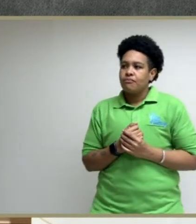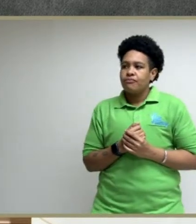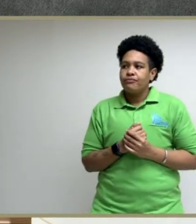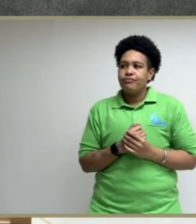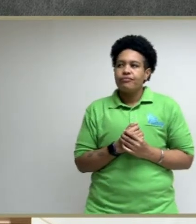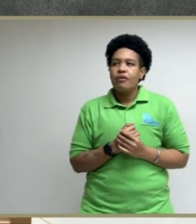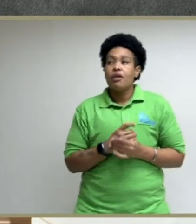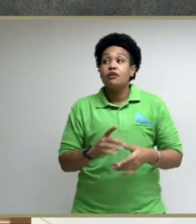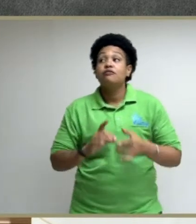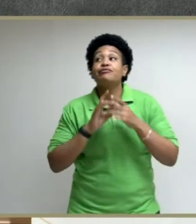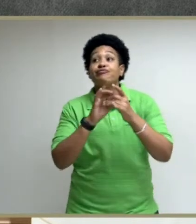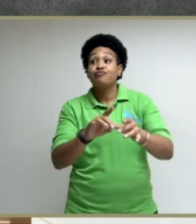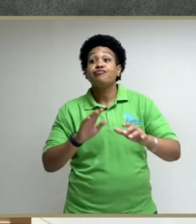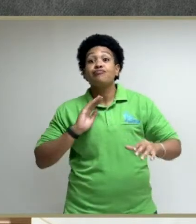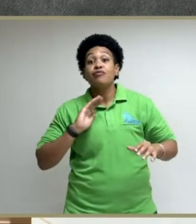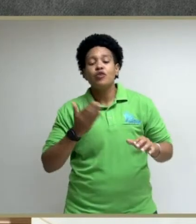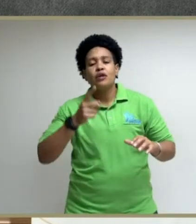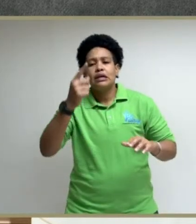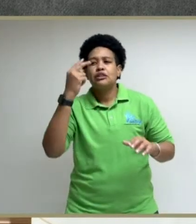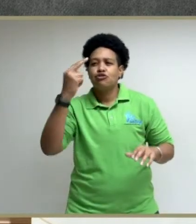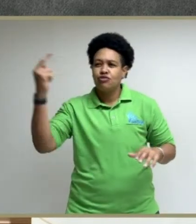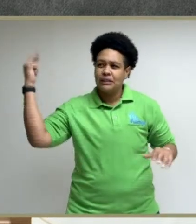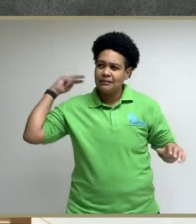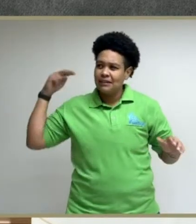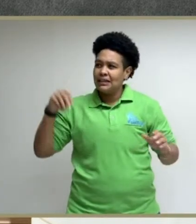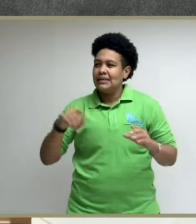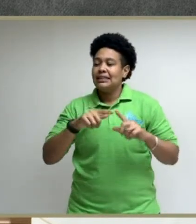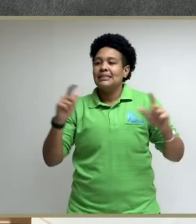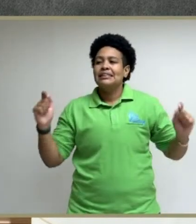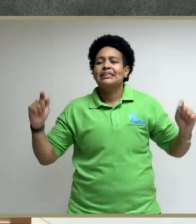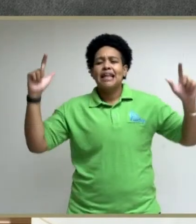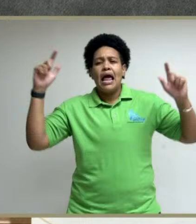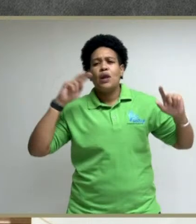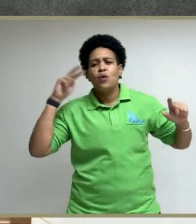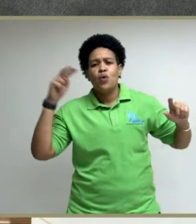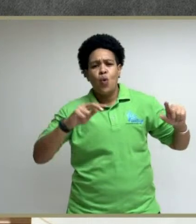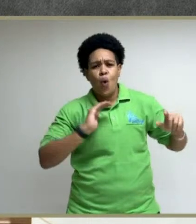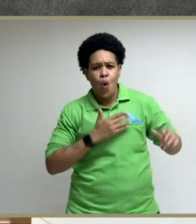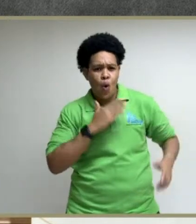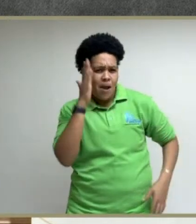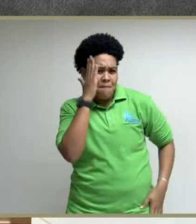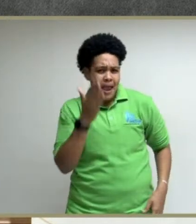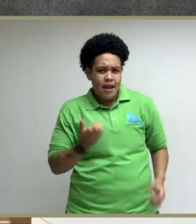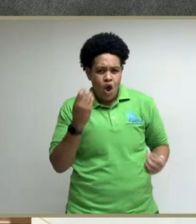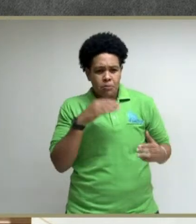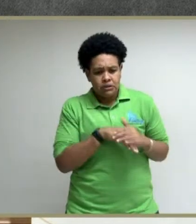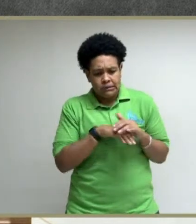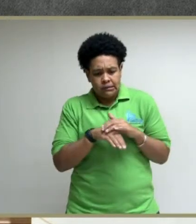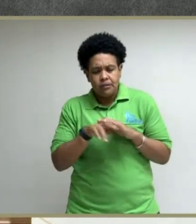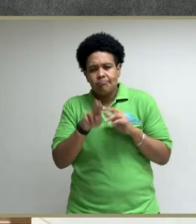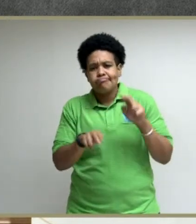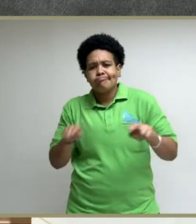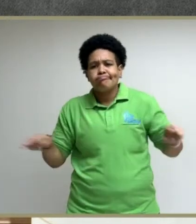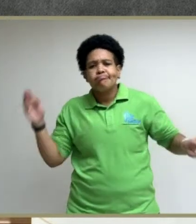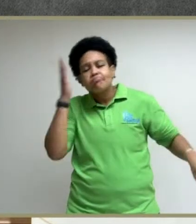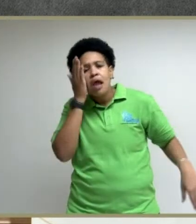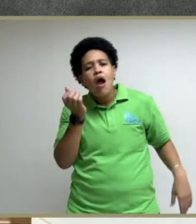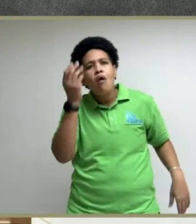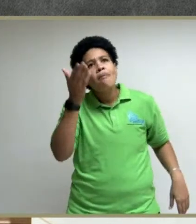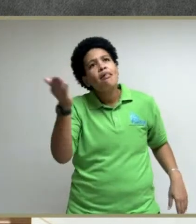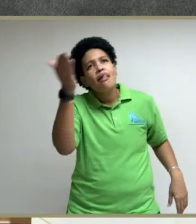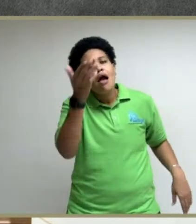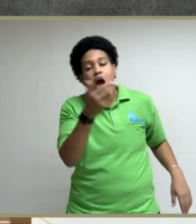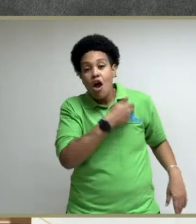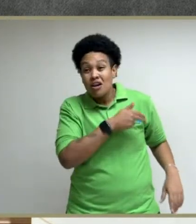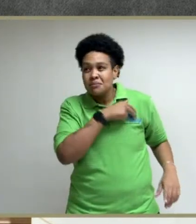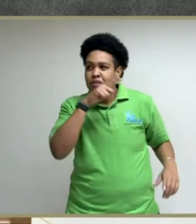In terms of our bed, and this is reflected in this slide where we look at our bed occupancy, and the bed occupancy is depicted